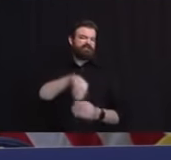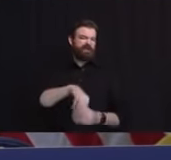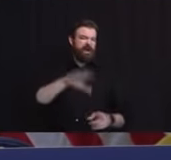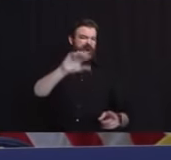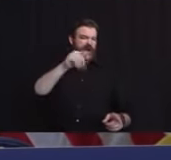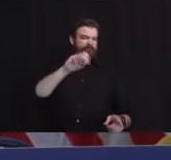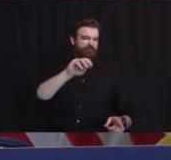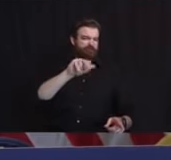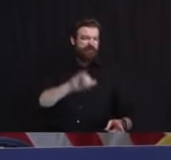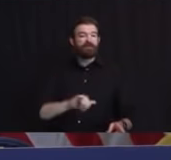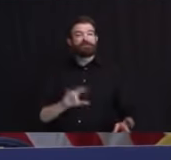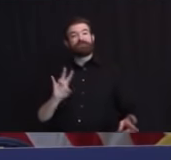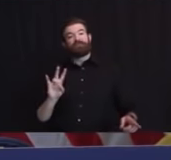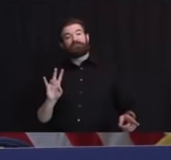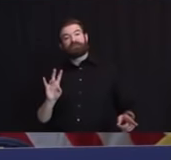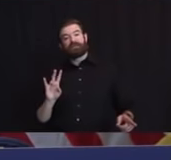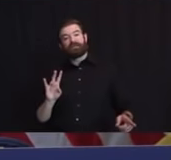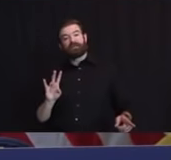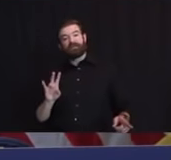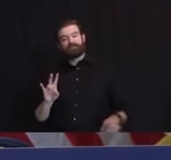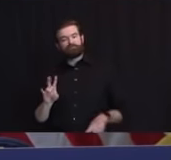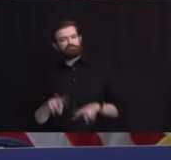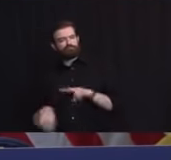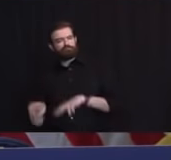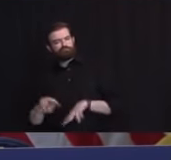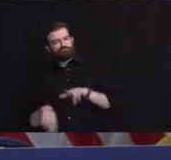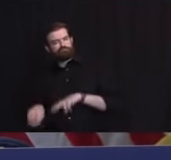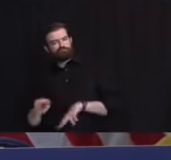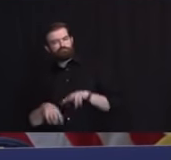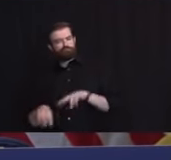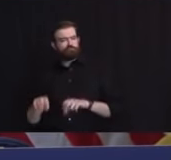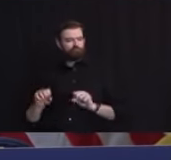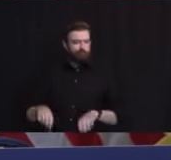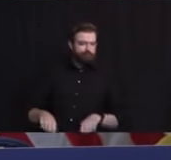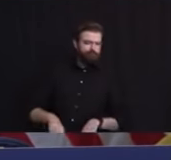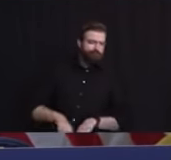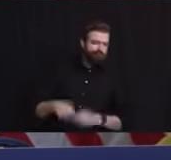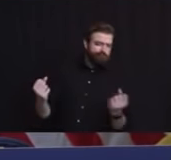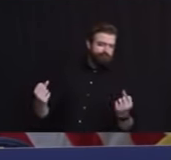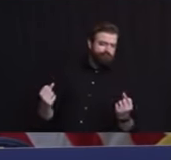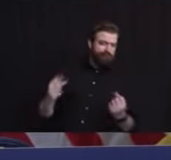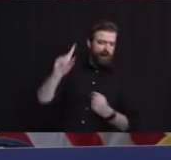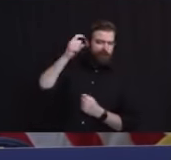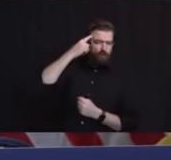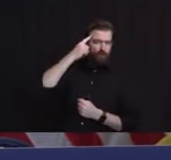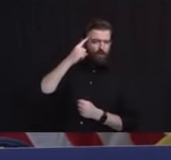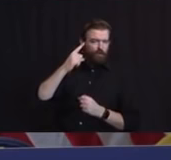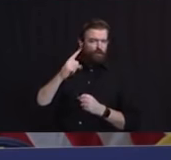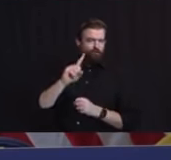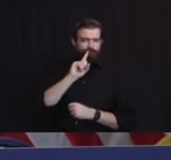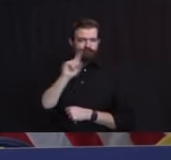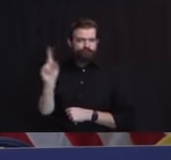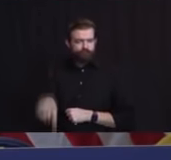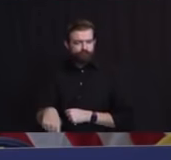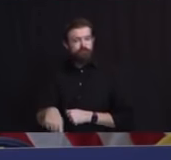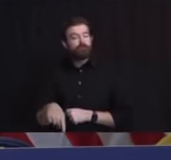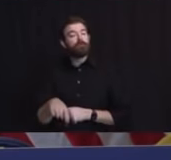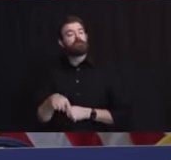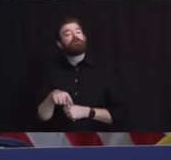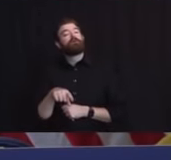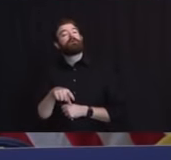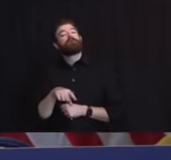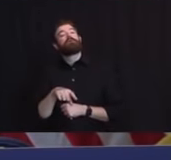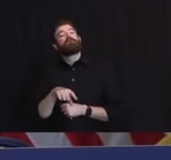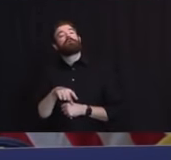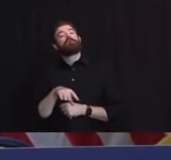7 apparent EO violations, and they are in the following 7 places. Yesterday's in Upper Township, Tuckahoe